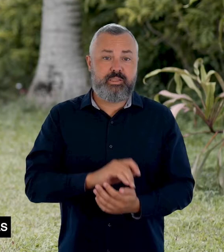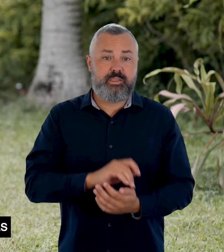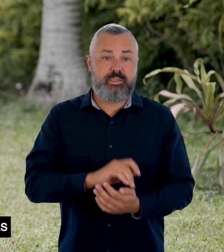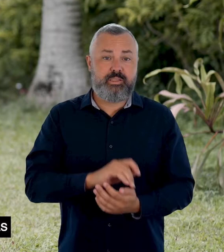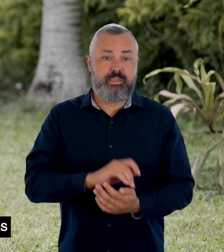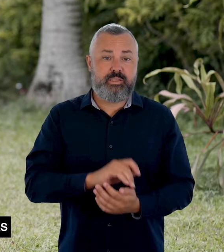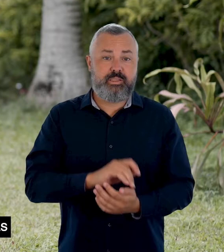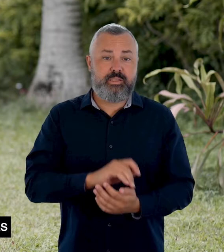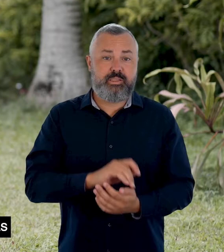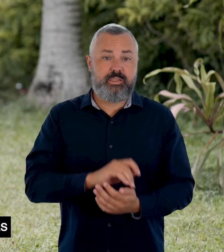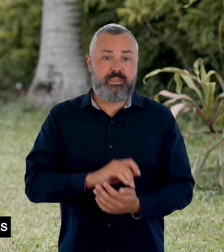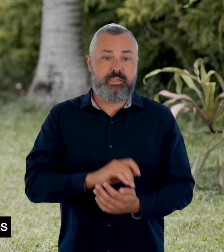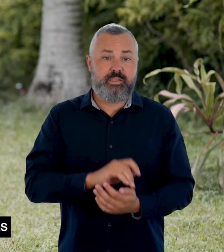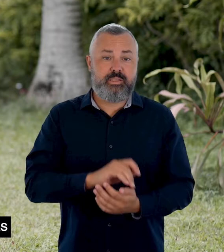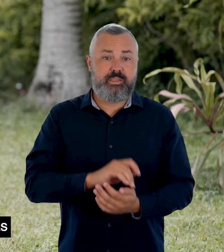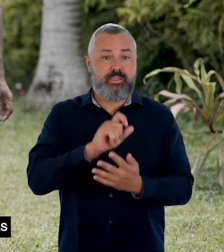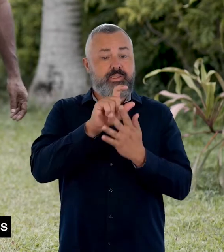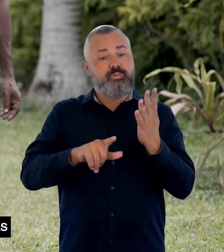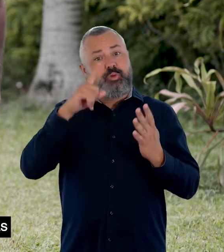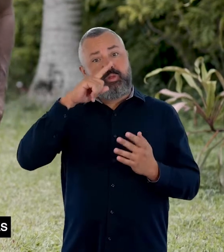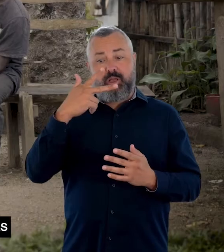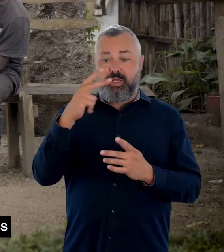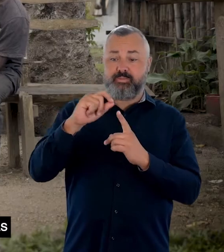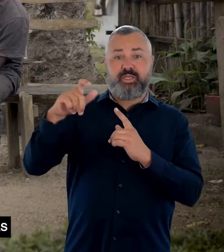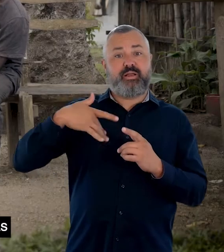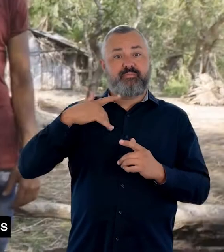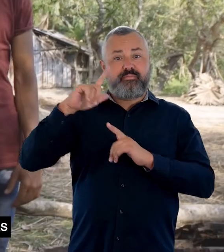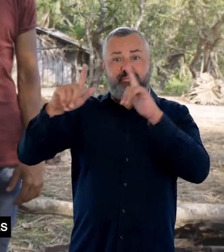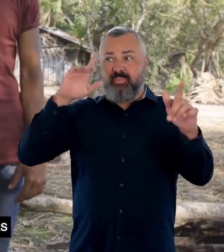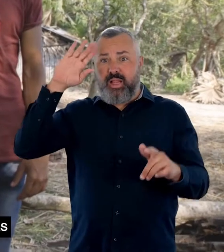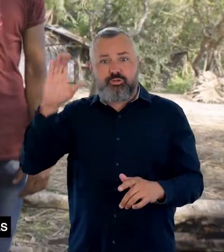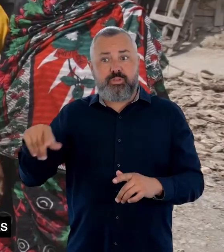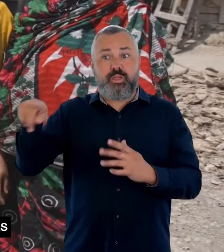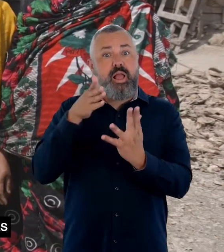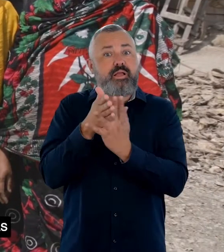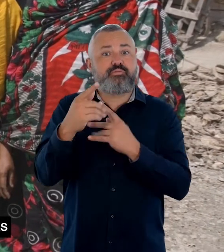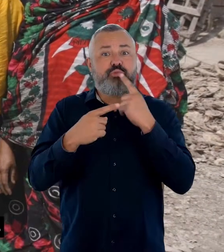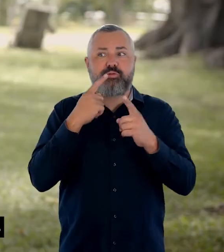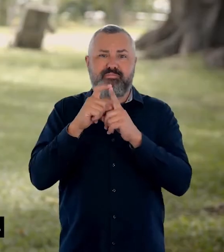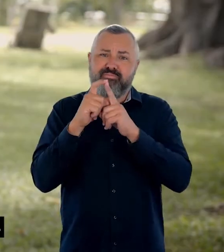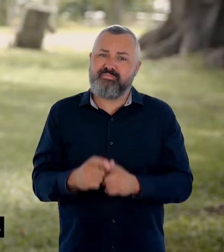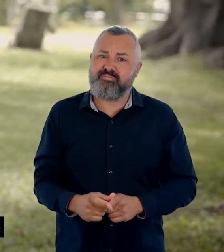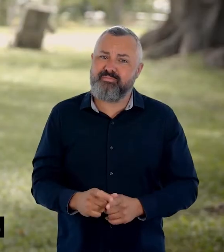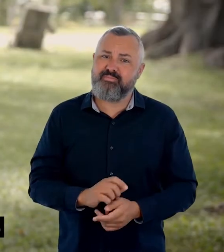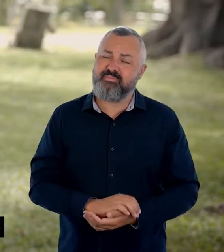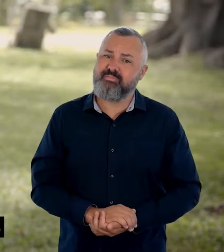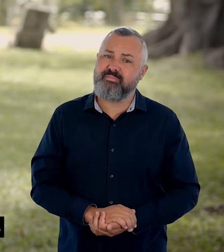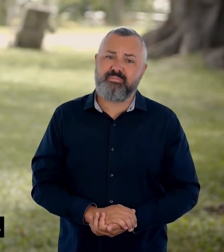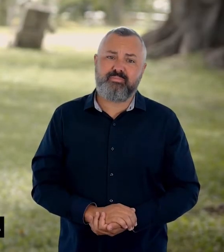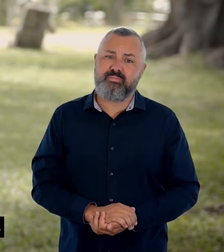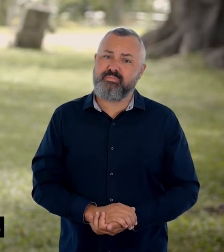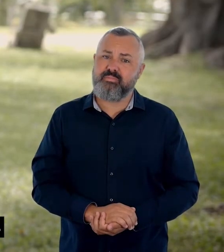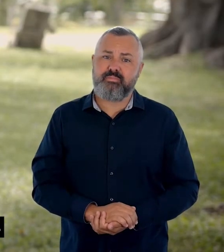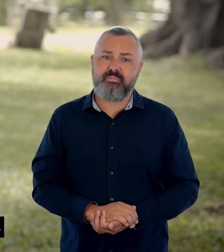outside, wearing sunglasses, talks to camera. 80% of people with disabilities are in the rural areas, and it's really hard for them